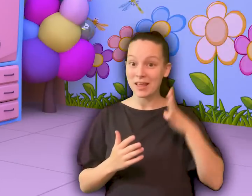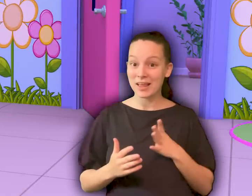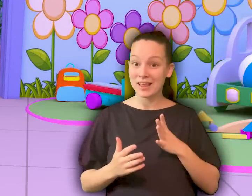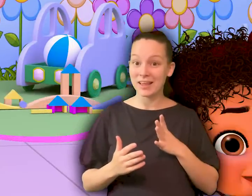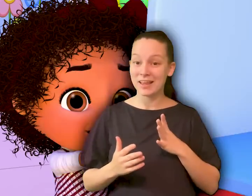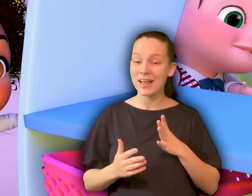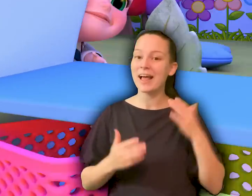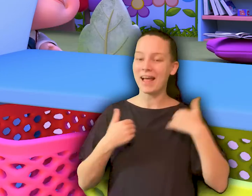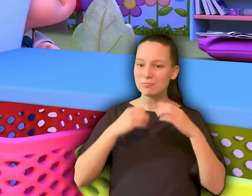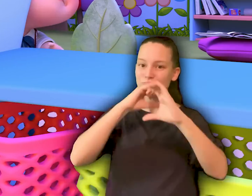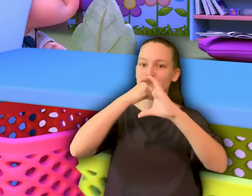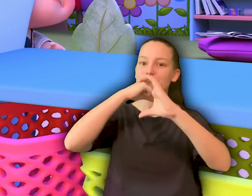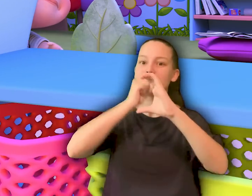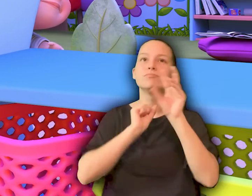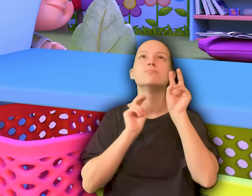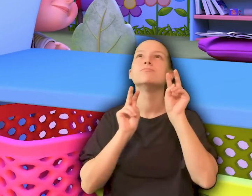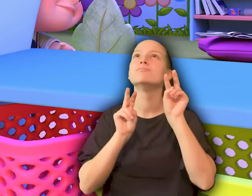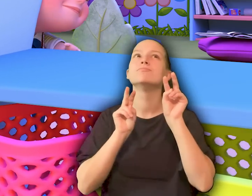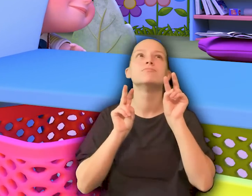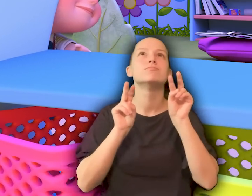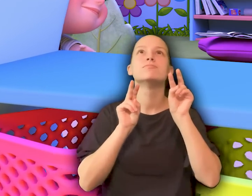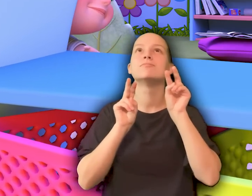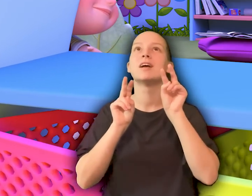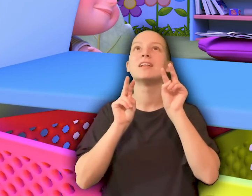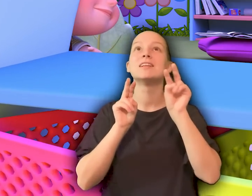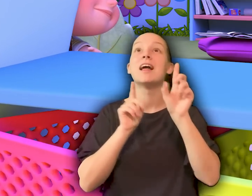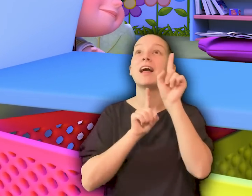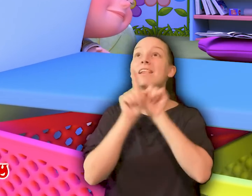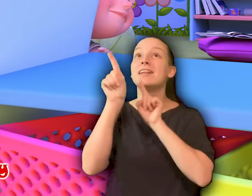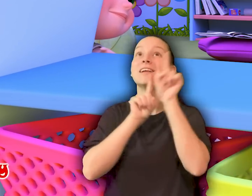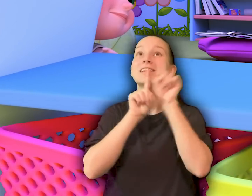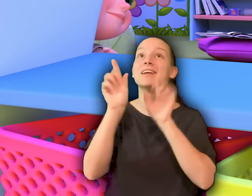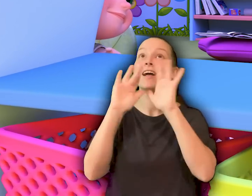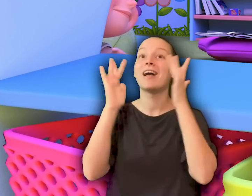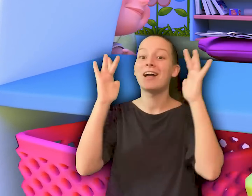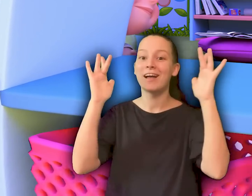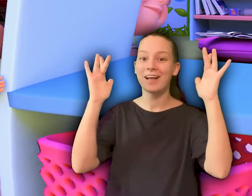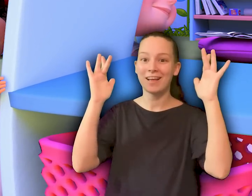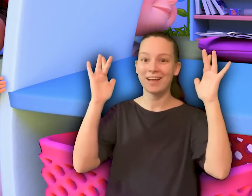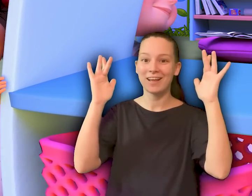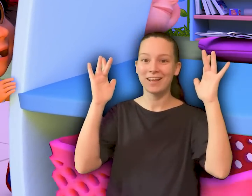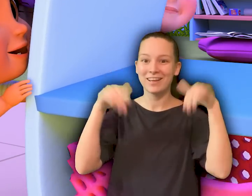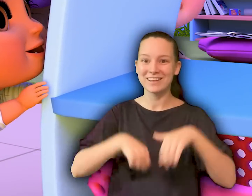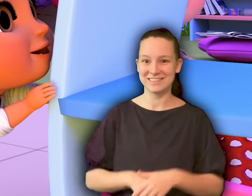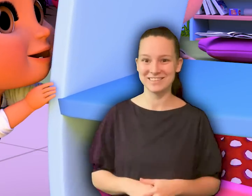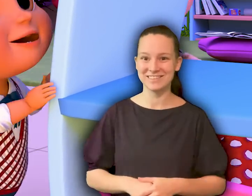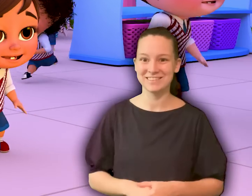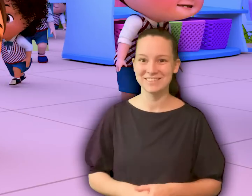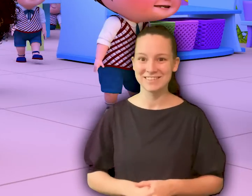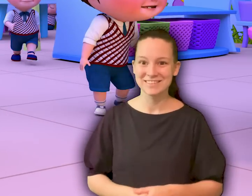I'm a Spaceman holding a telescope staring staring at the sky there's a glowing